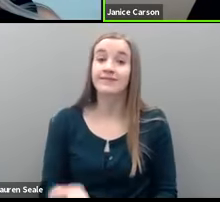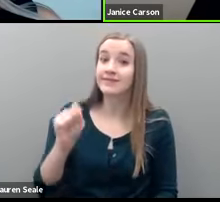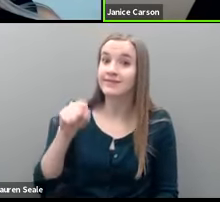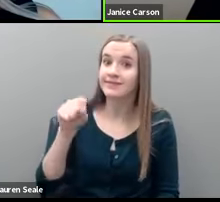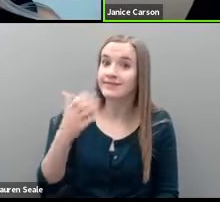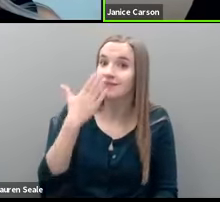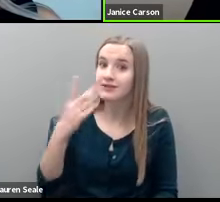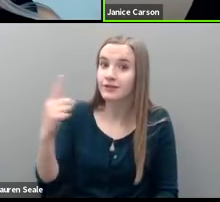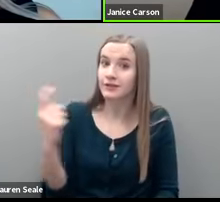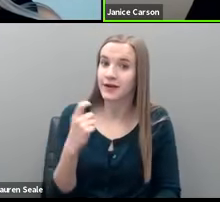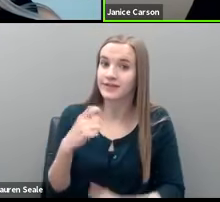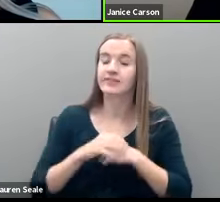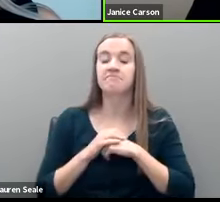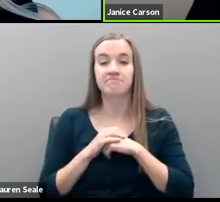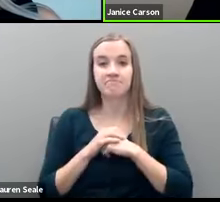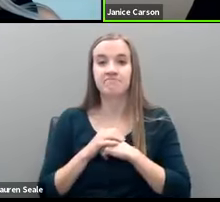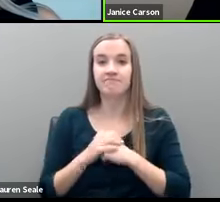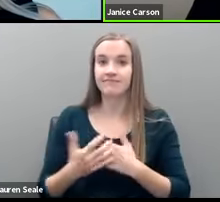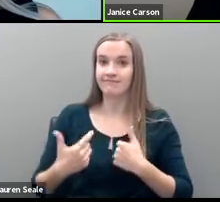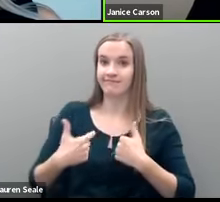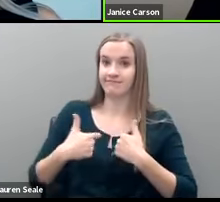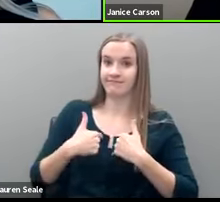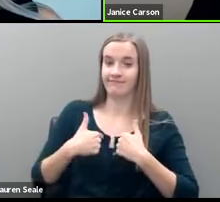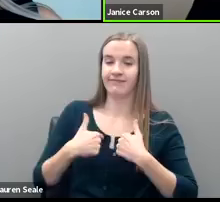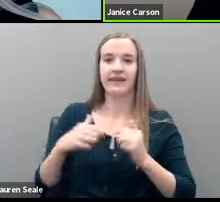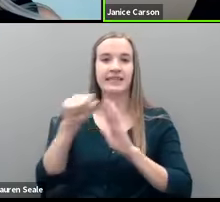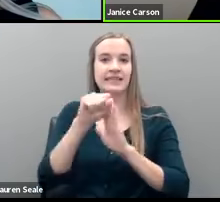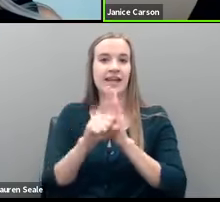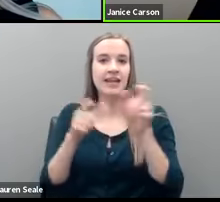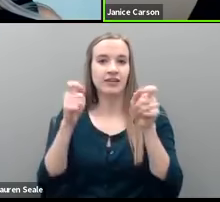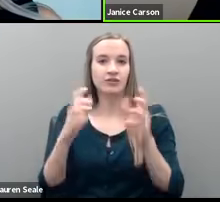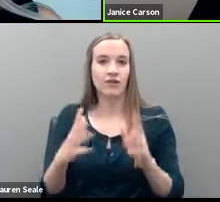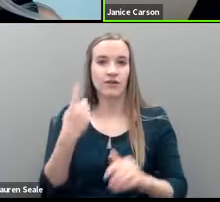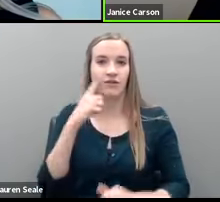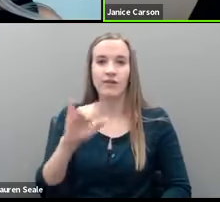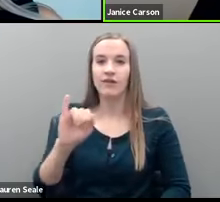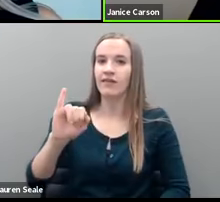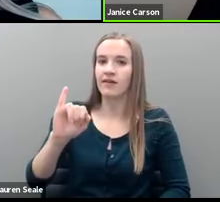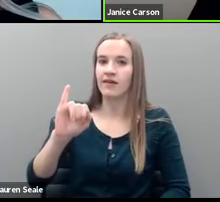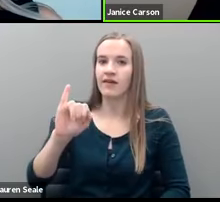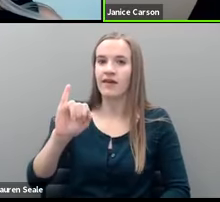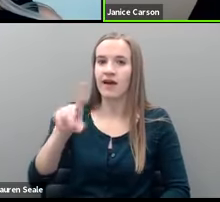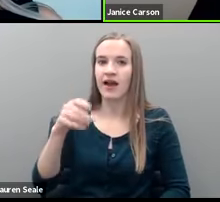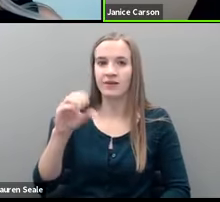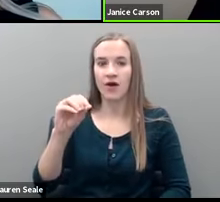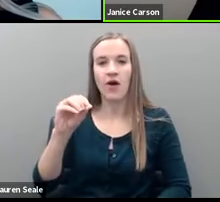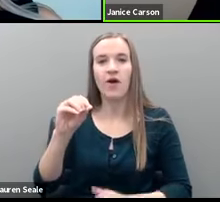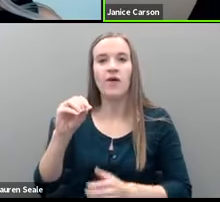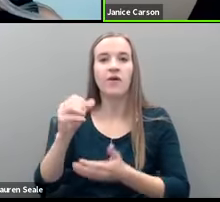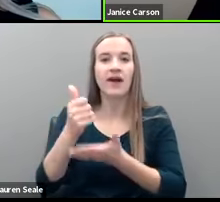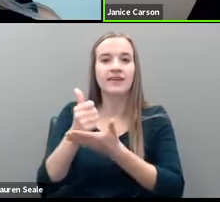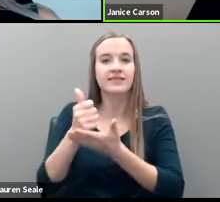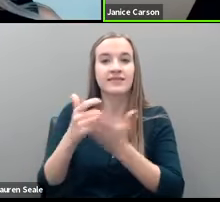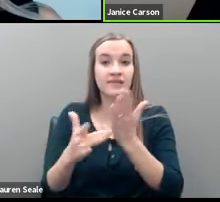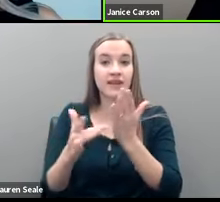question. So, I'm the state director for the Idaho Assistive Technology Project. We are federally